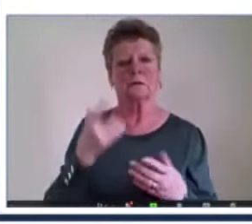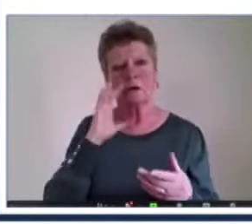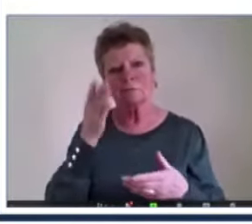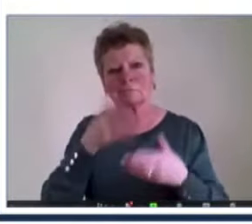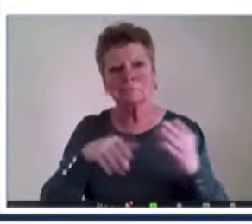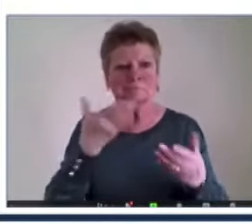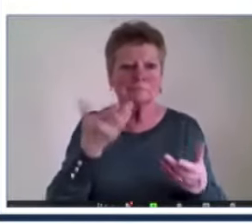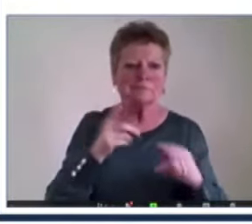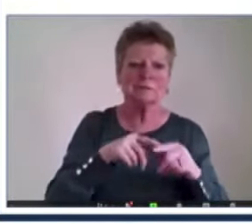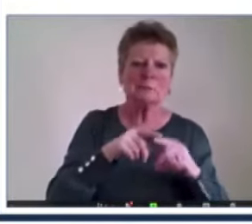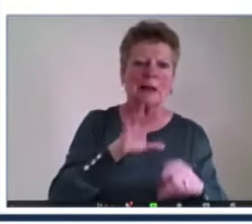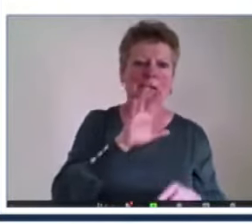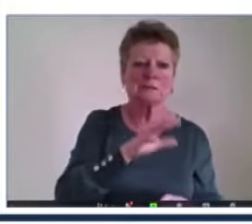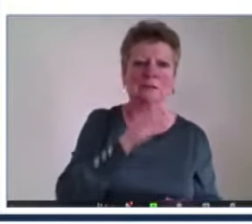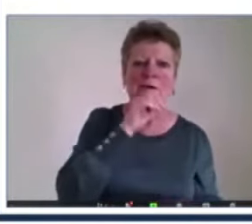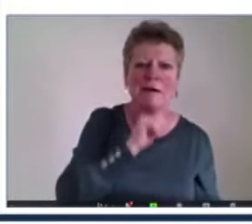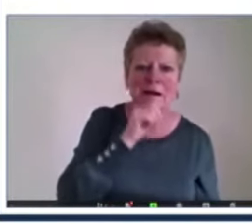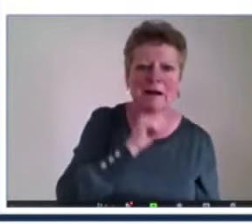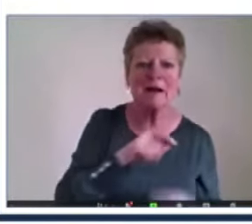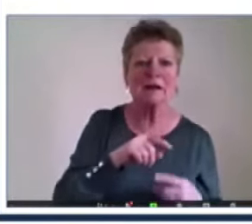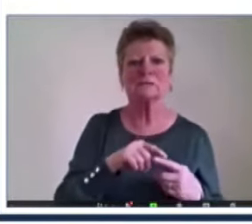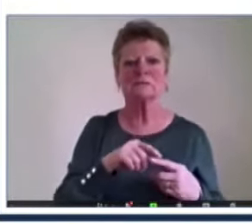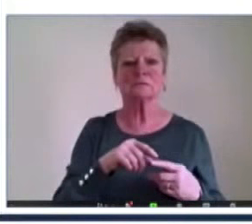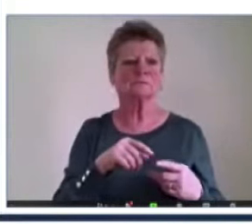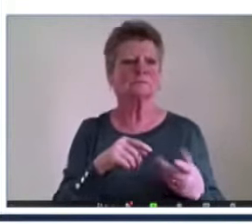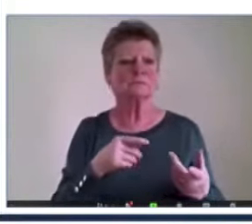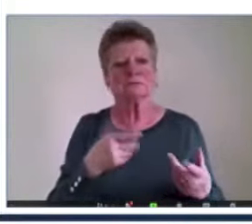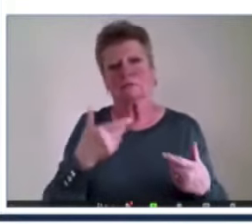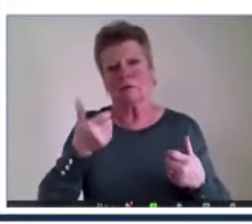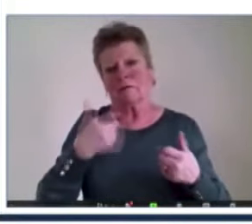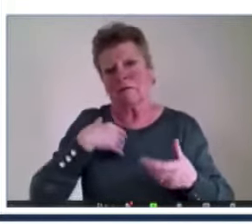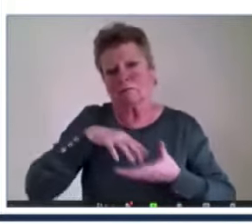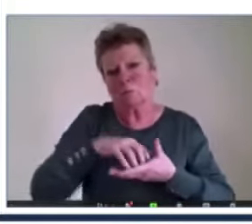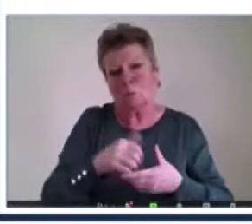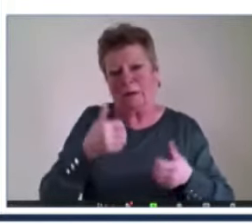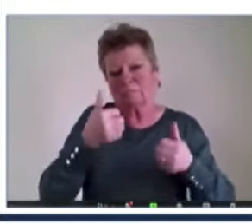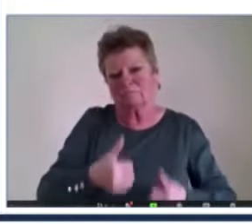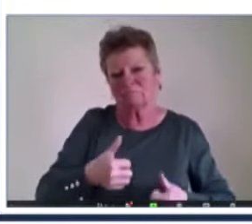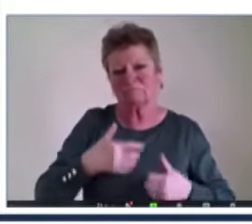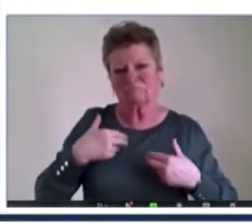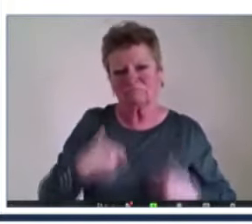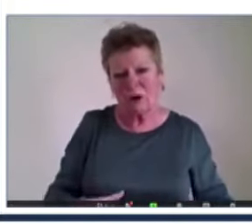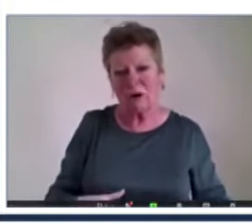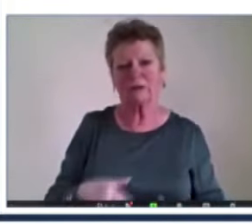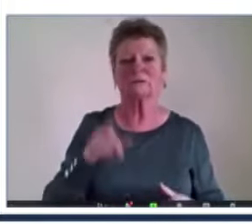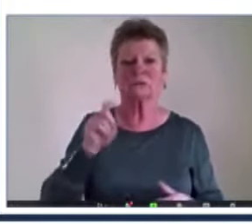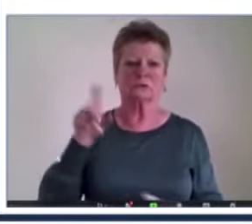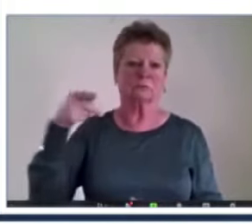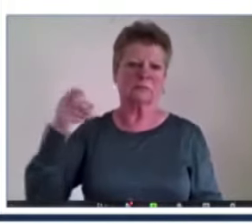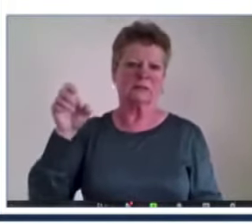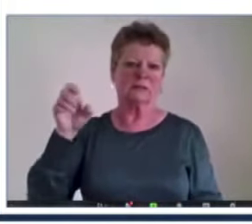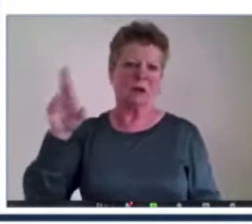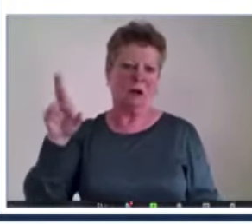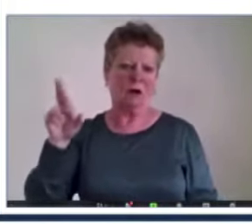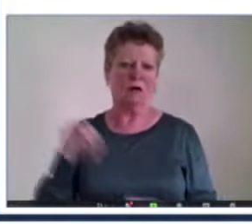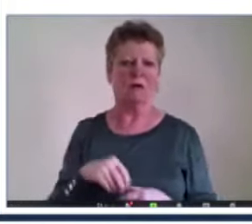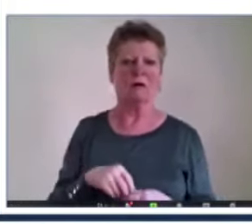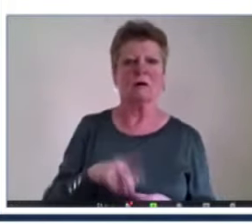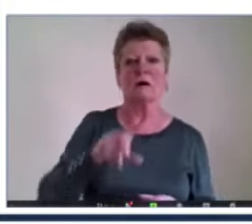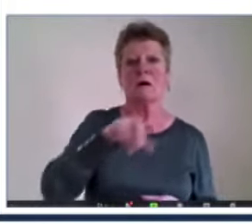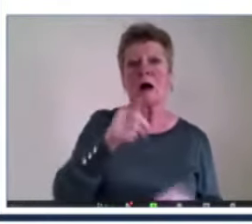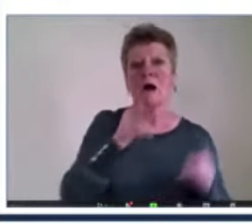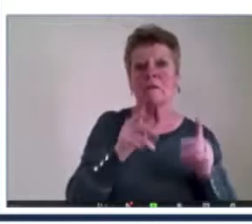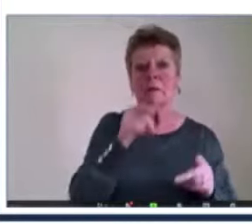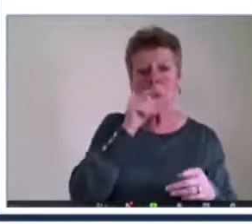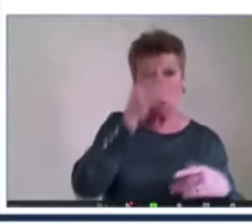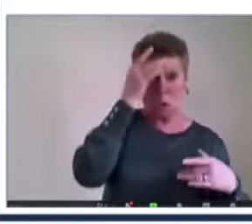underlying health condition, we're recommending that they get a PCR test. Other people who are symptomatic, we're saying use a